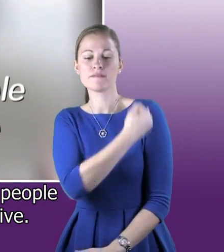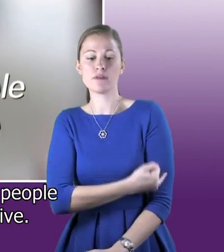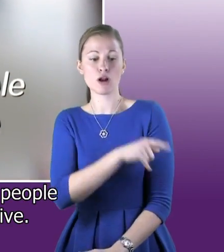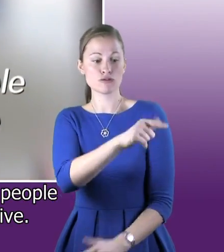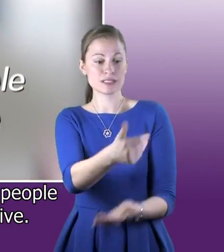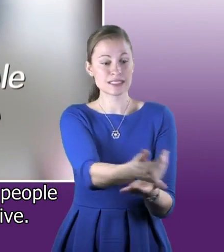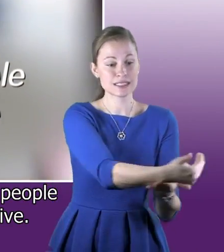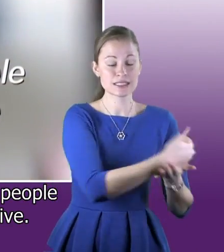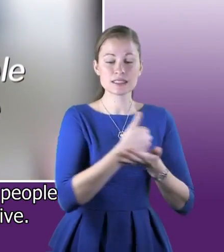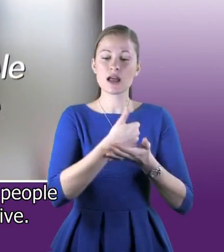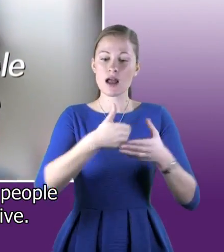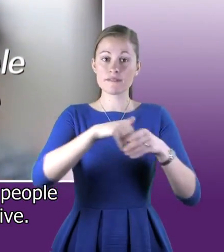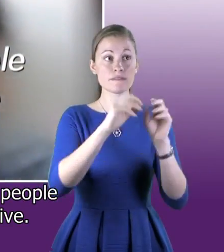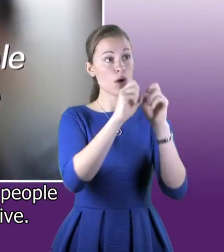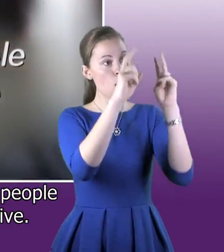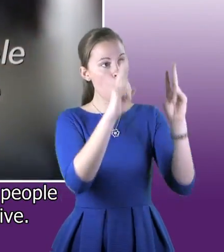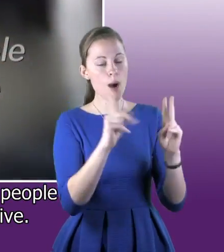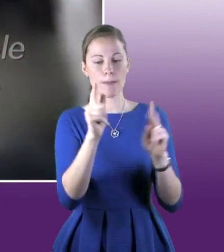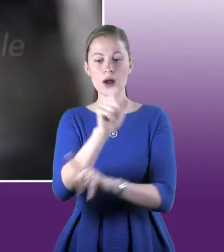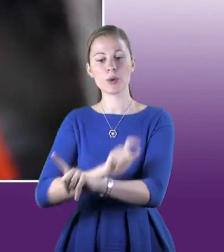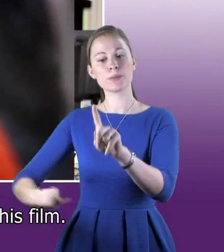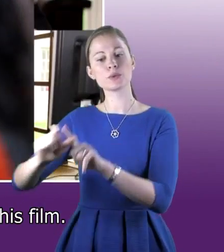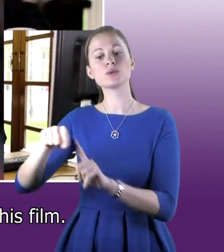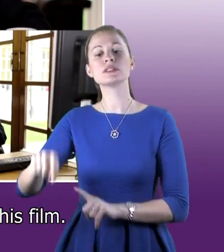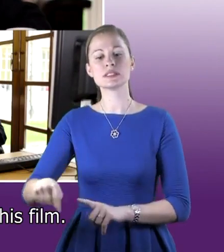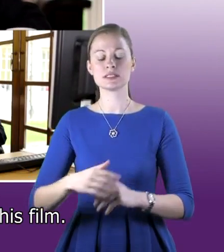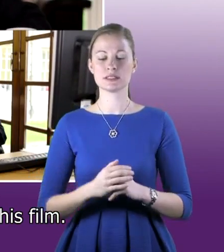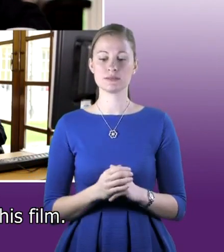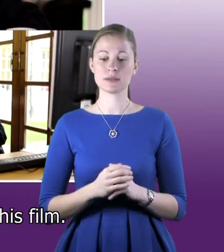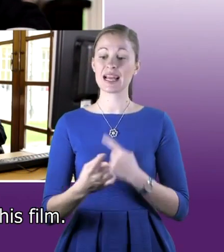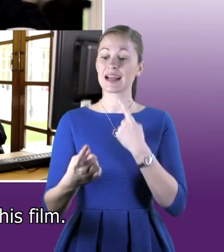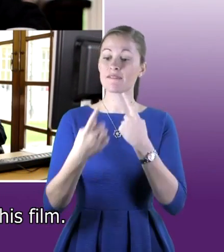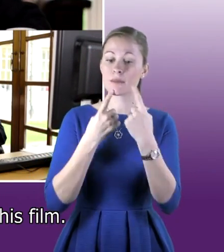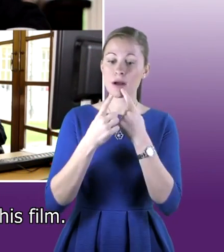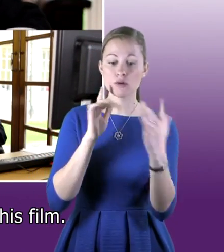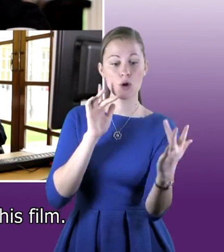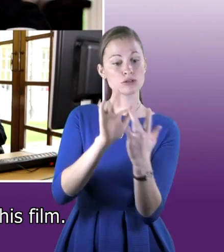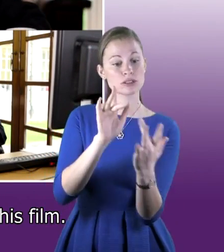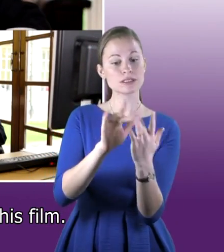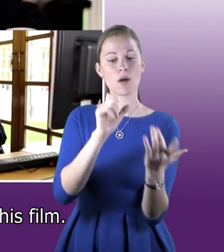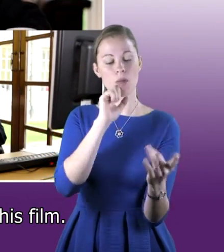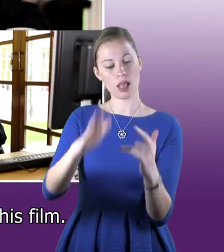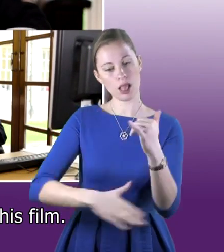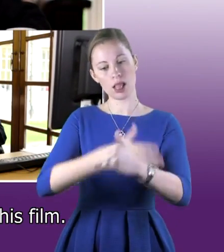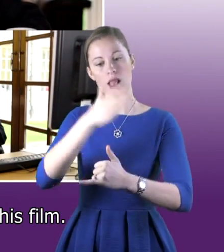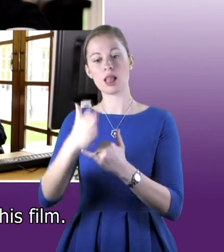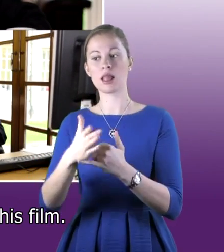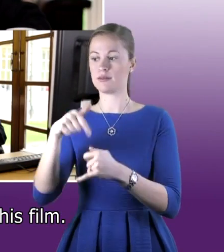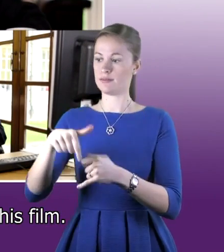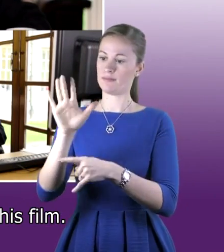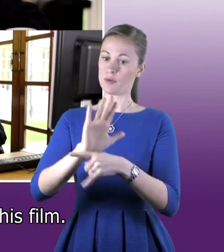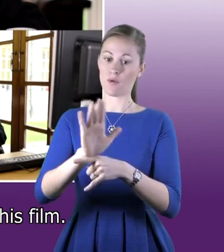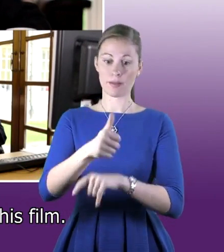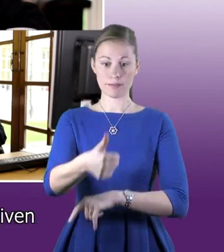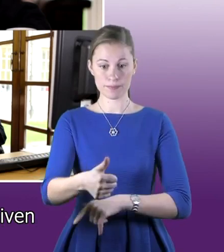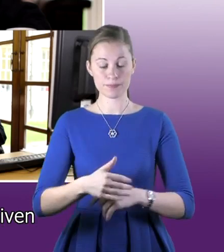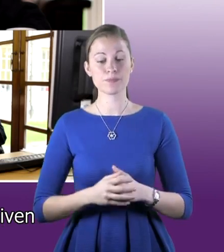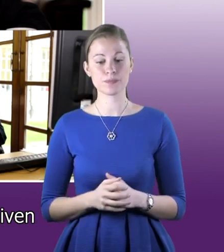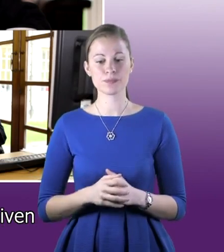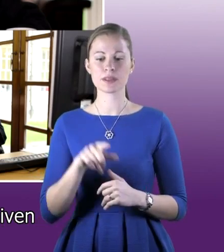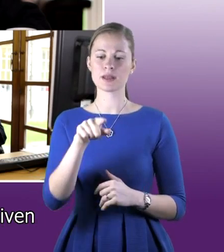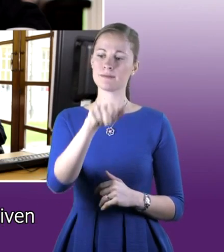safe in their homes and where they live. Contact details will be provided at the end of this film.